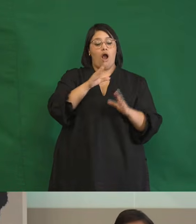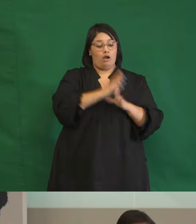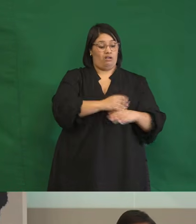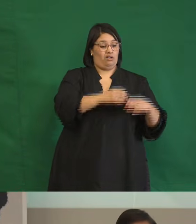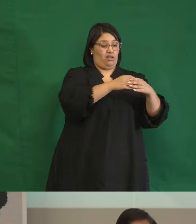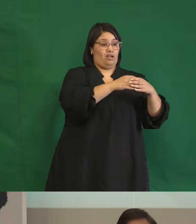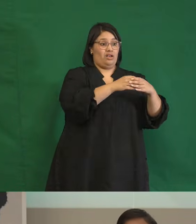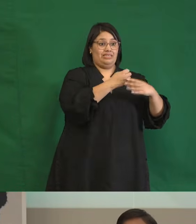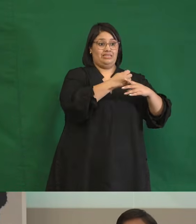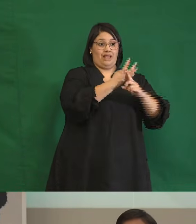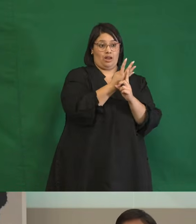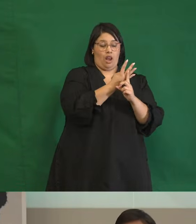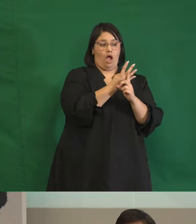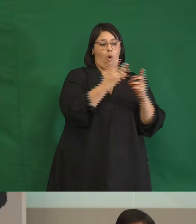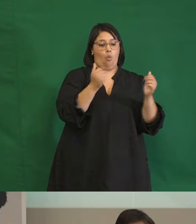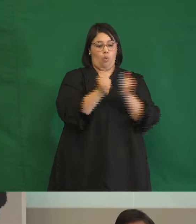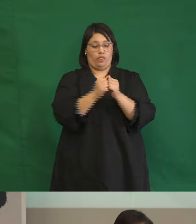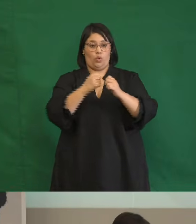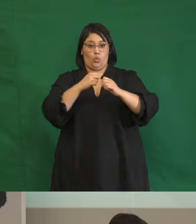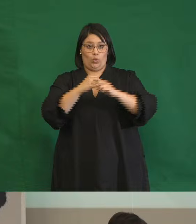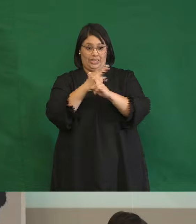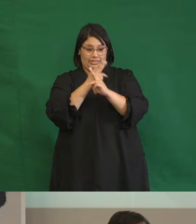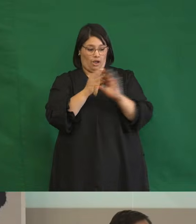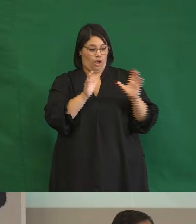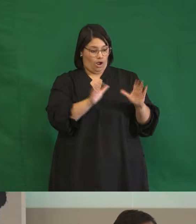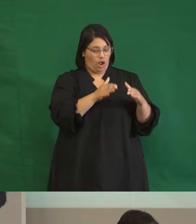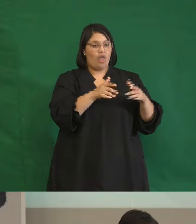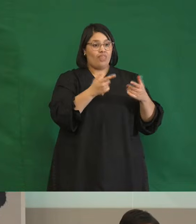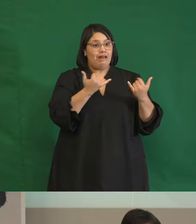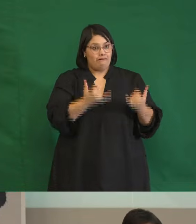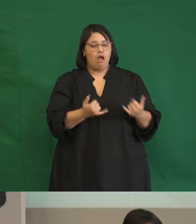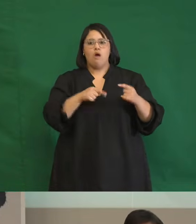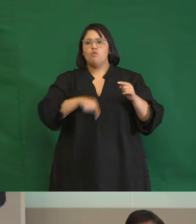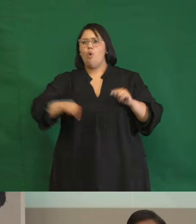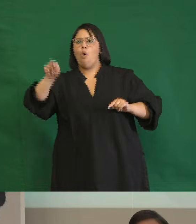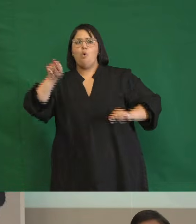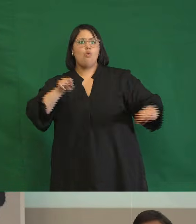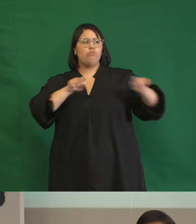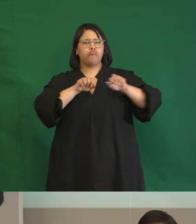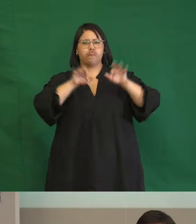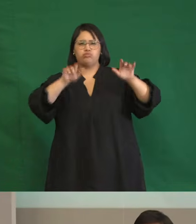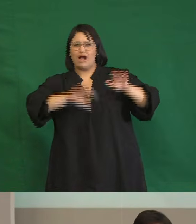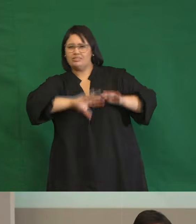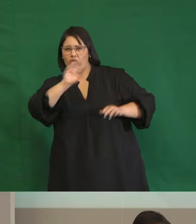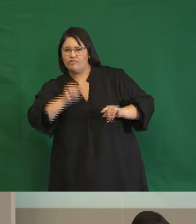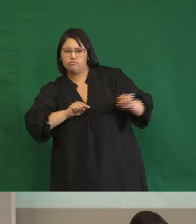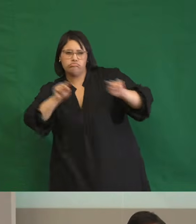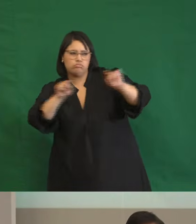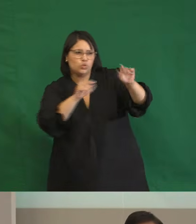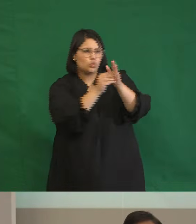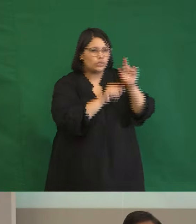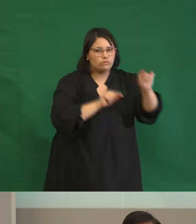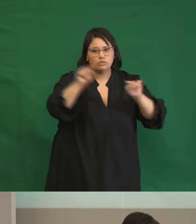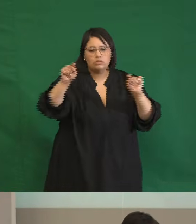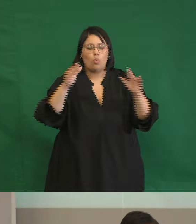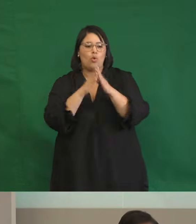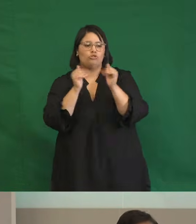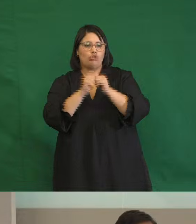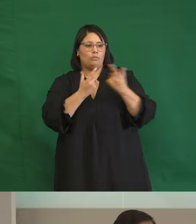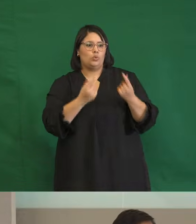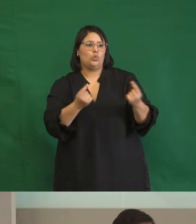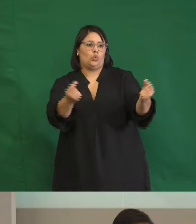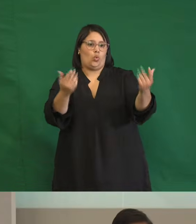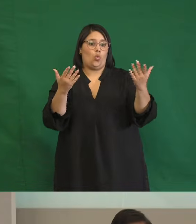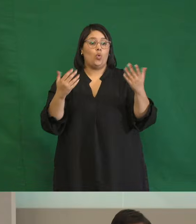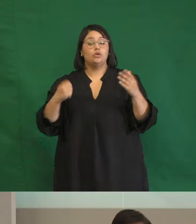currently taking the African WordNet to students across South Africa in a series of workshops supported